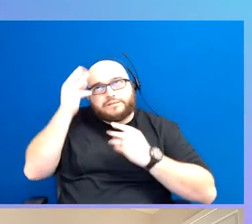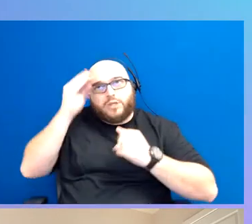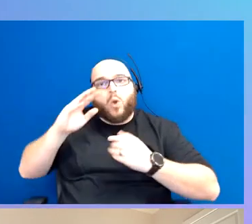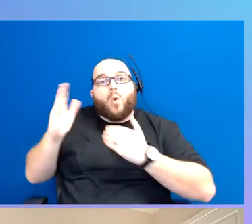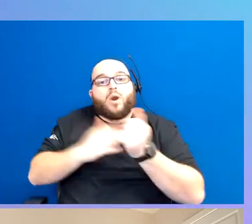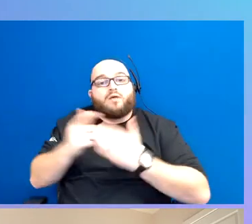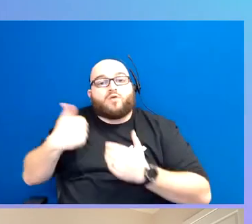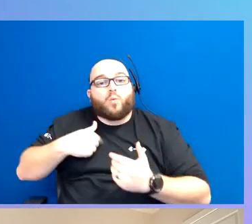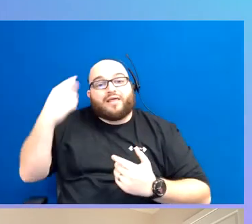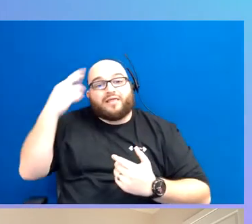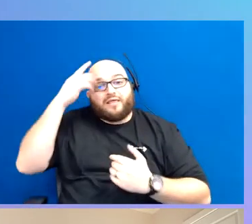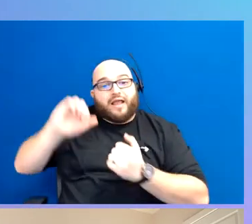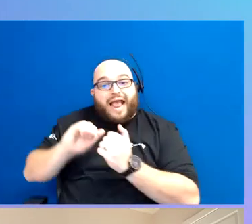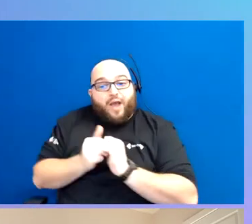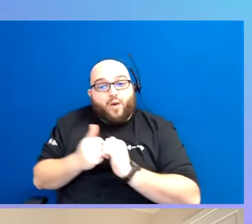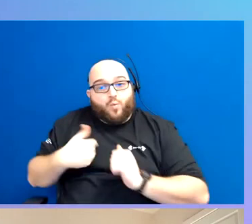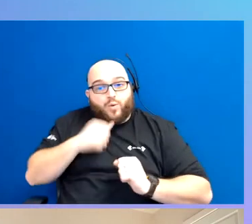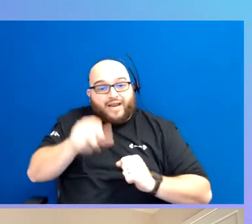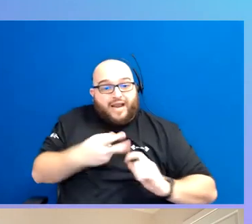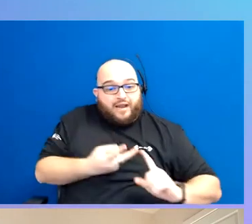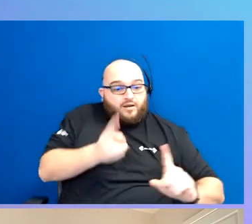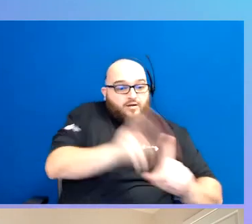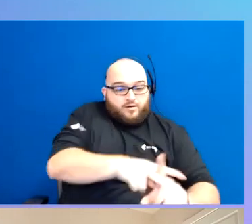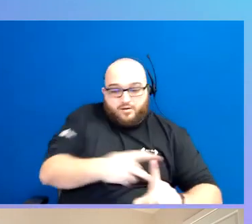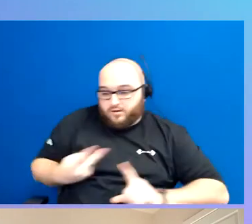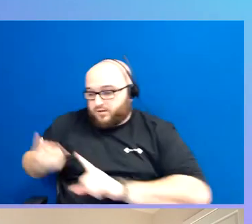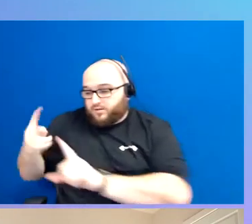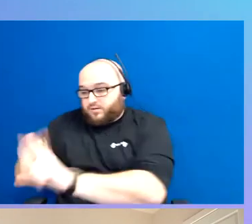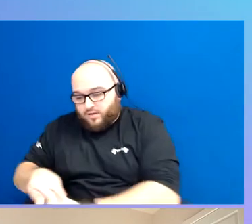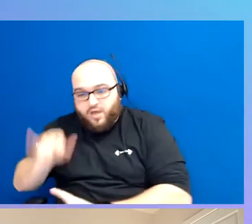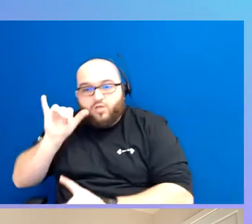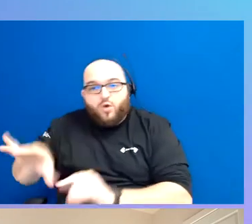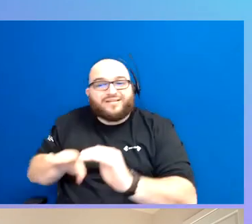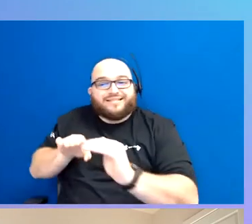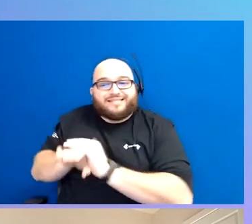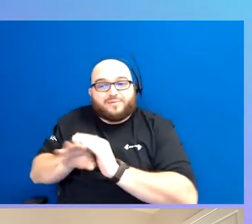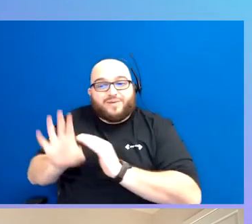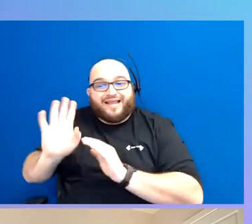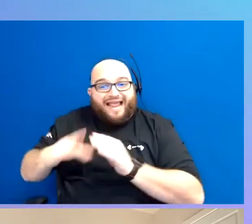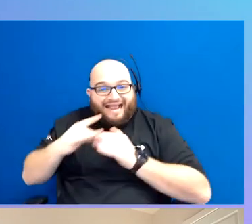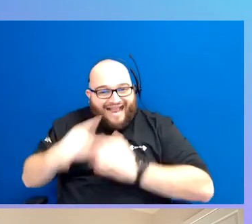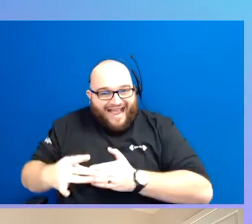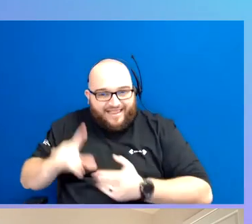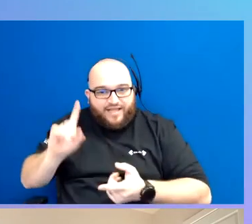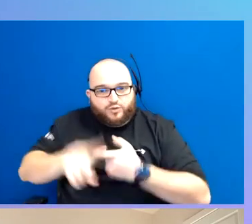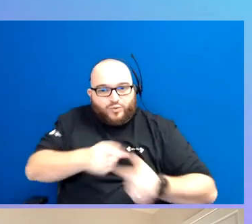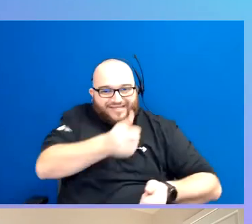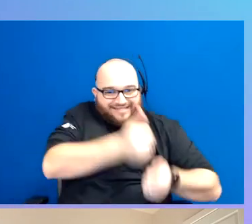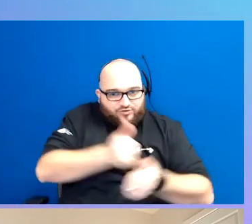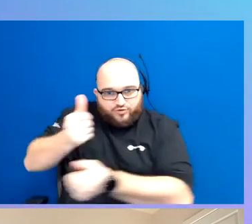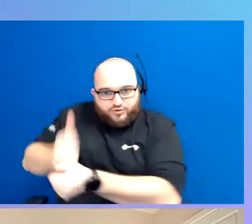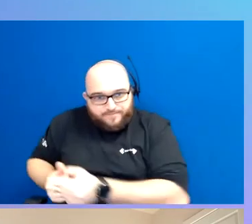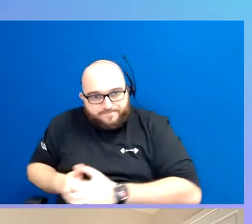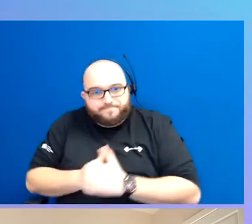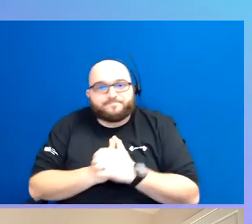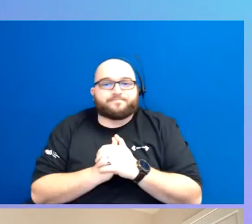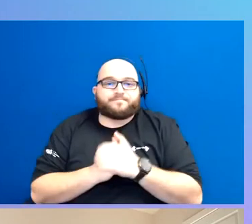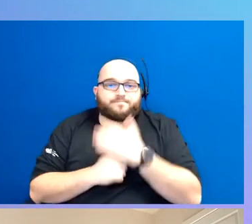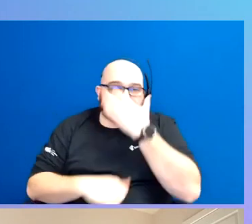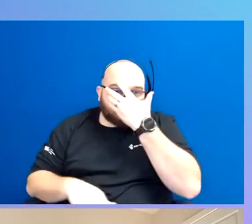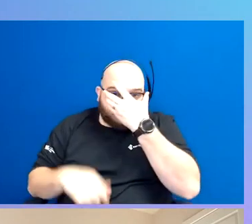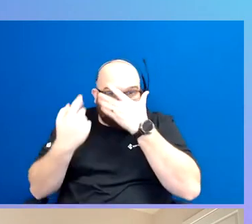applying accessibility guidelines. and applying WCAG